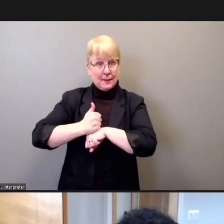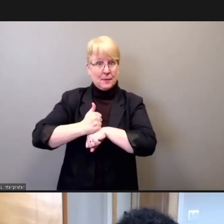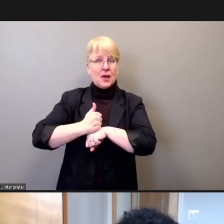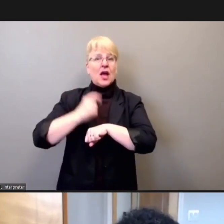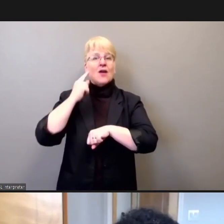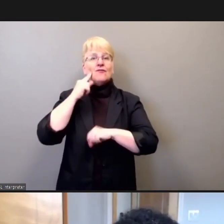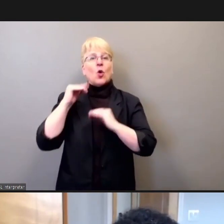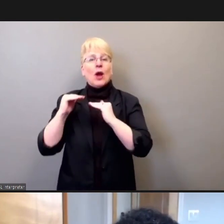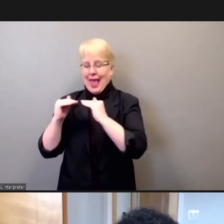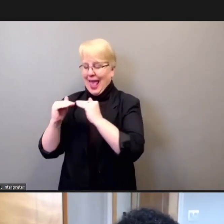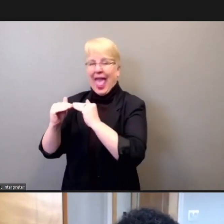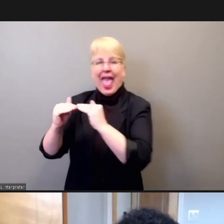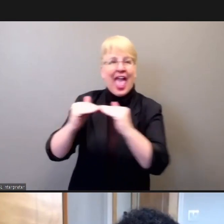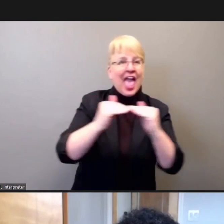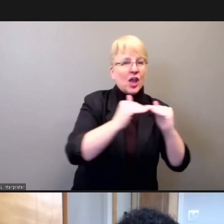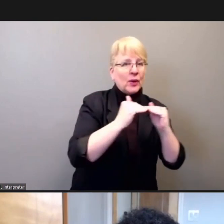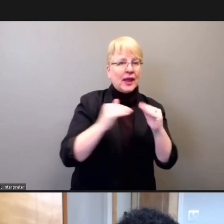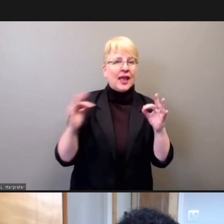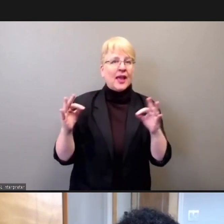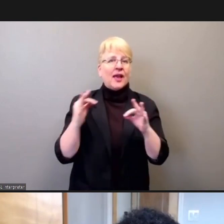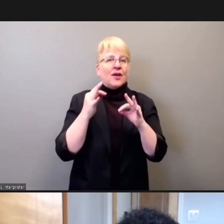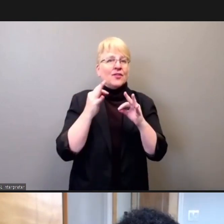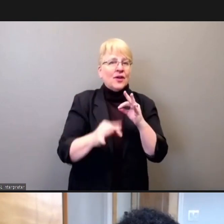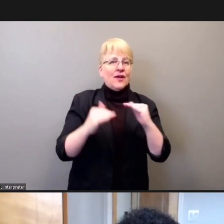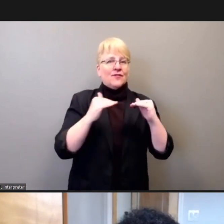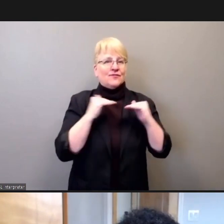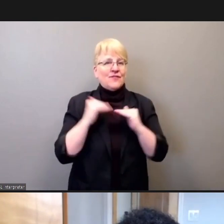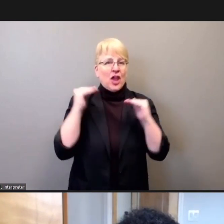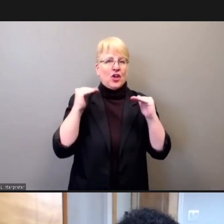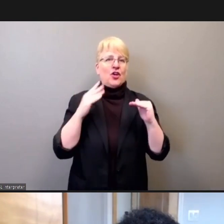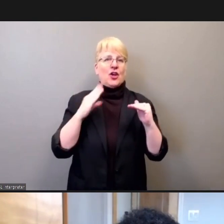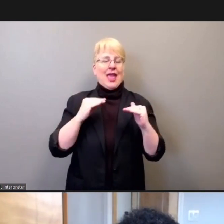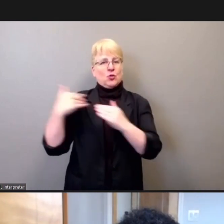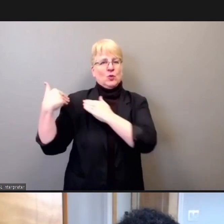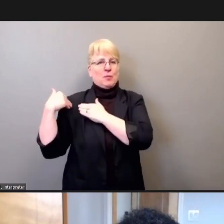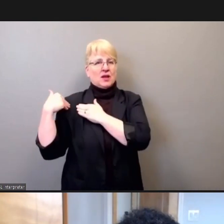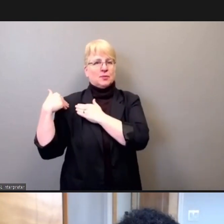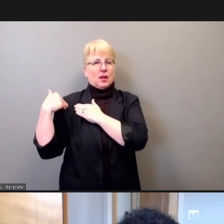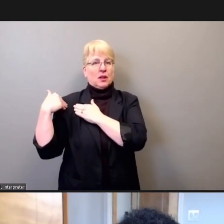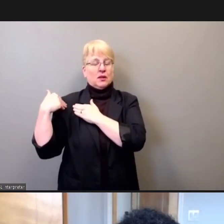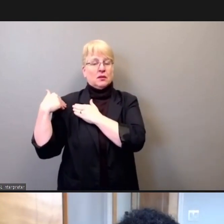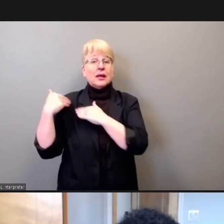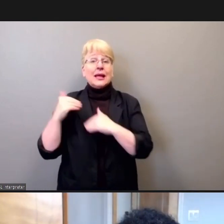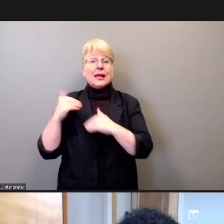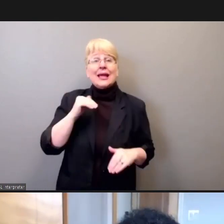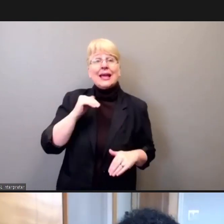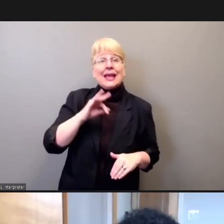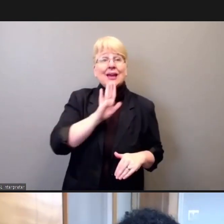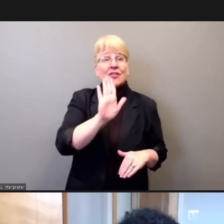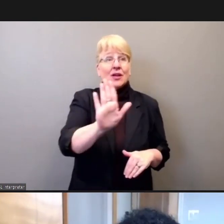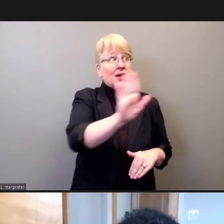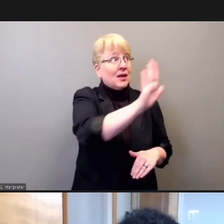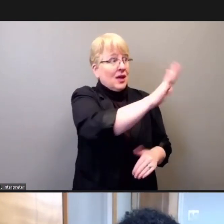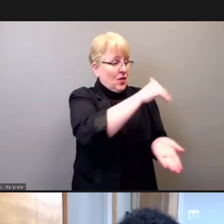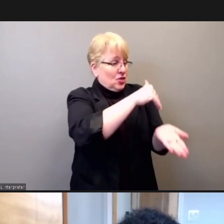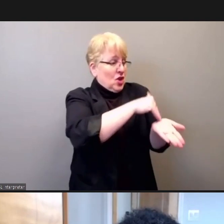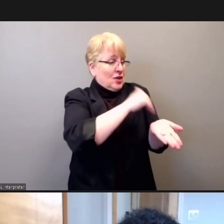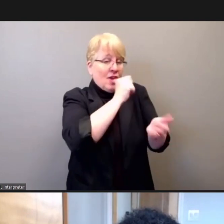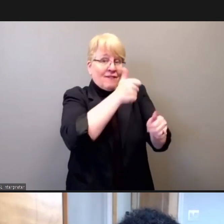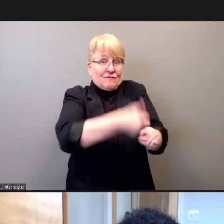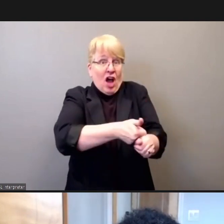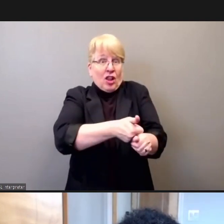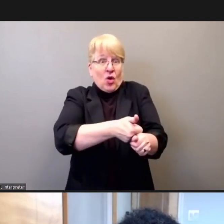provide equity, fairness, and a responsible effort. And when providers don't work with us exactly in that